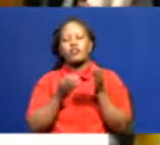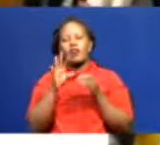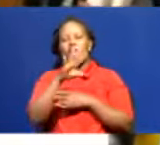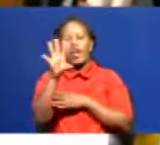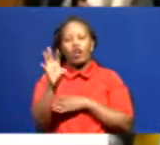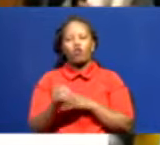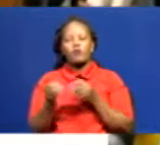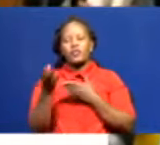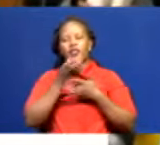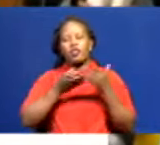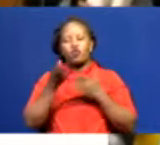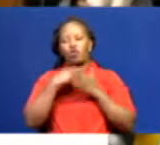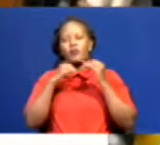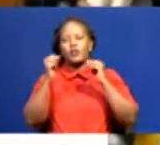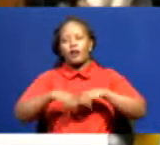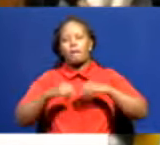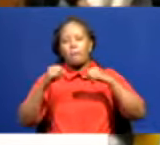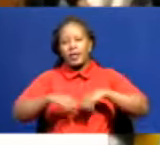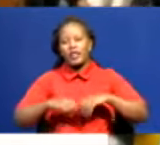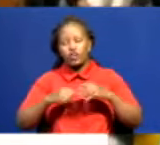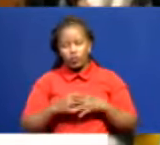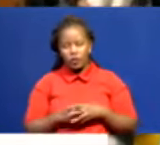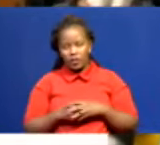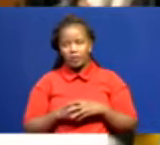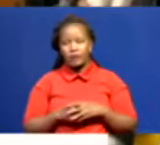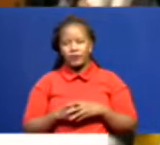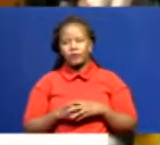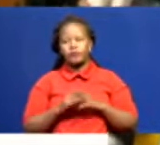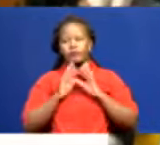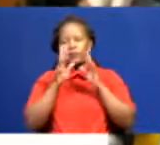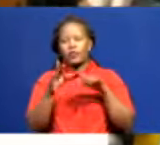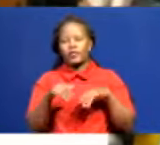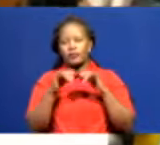economic potential. Irene Mchuma Odim, the Prime Edition.